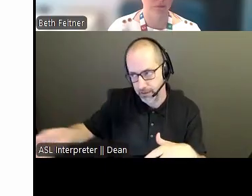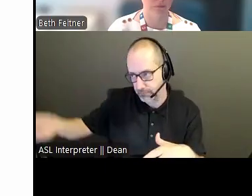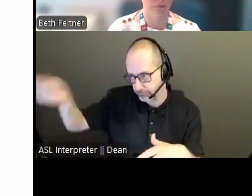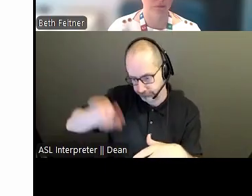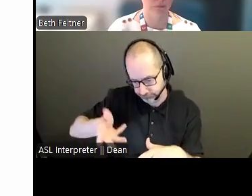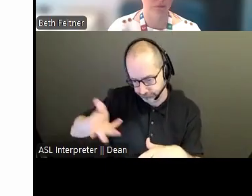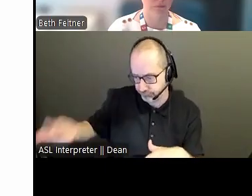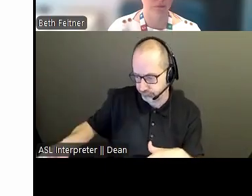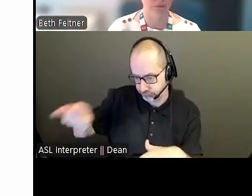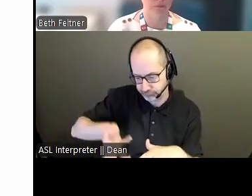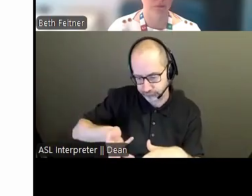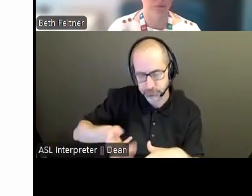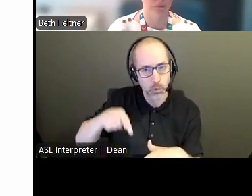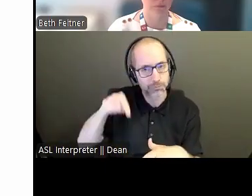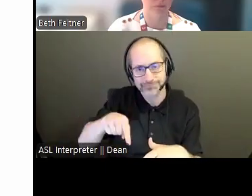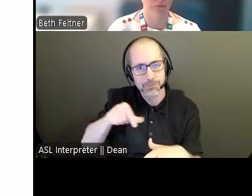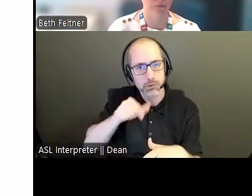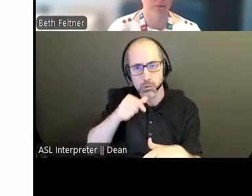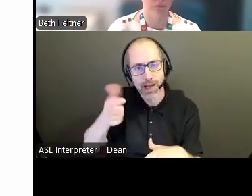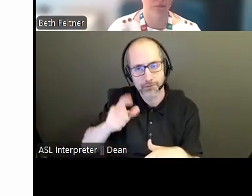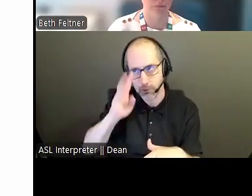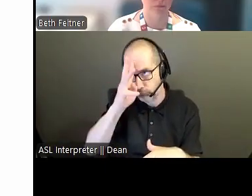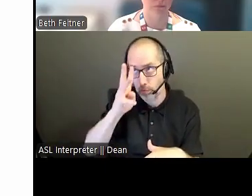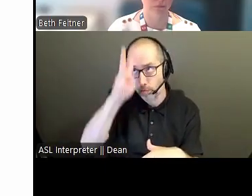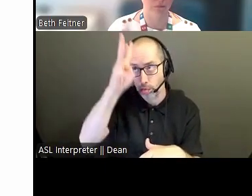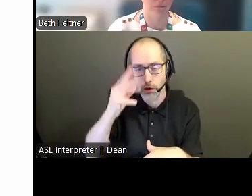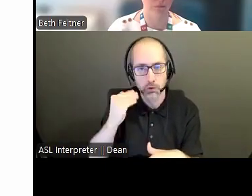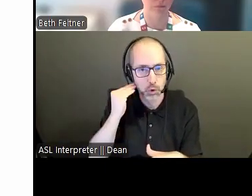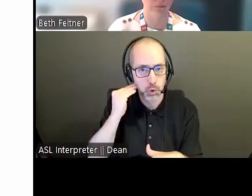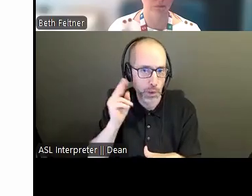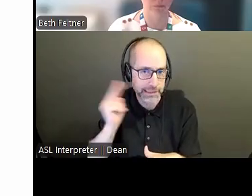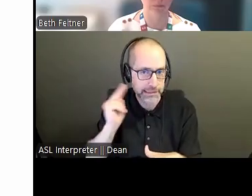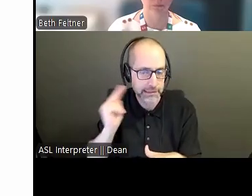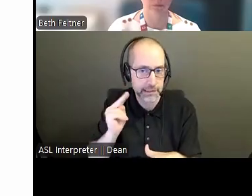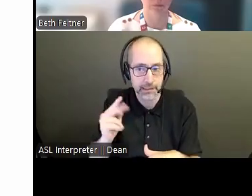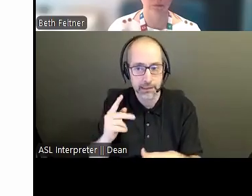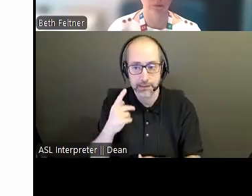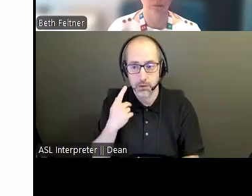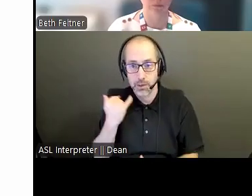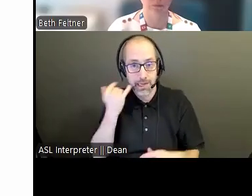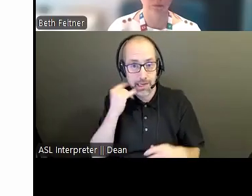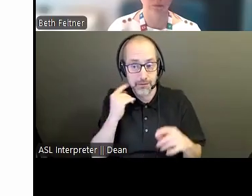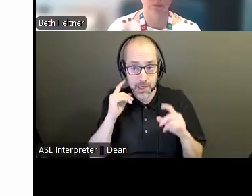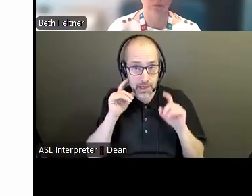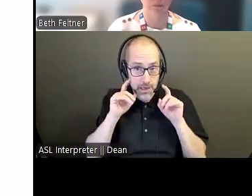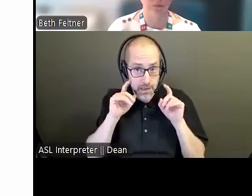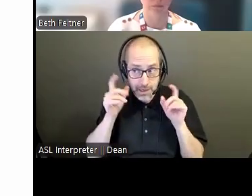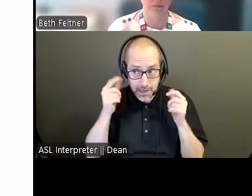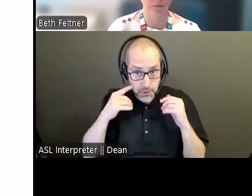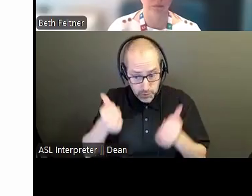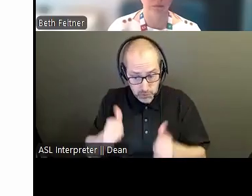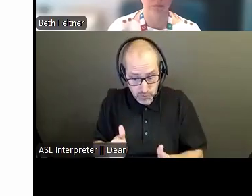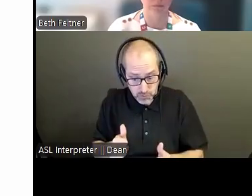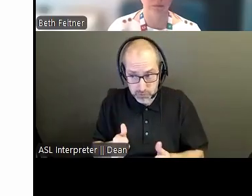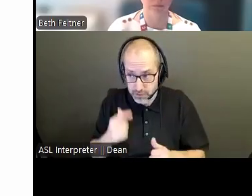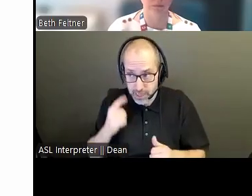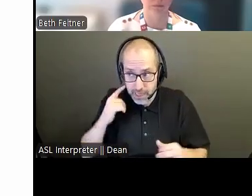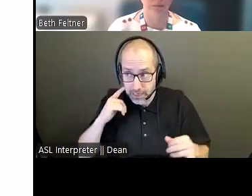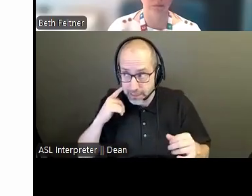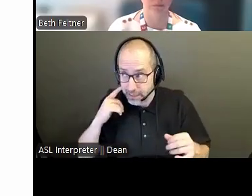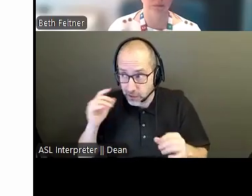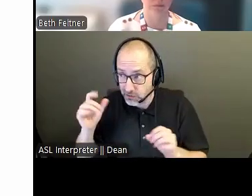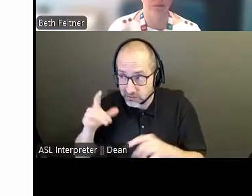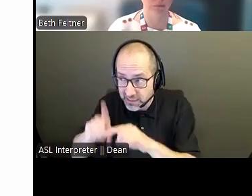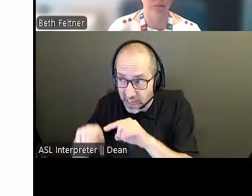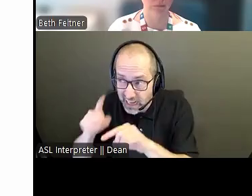things that we can't hear because we have a hearing loss, if we're wearing hearing aids and we're amplifying that sound again,